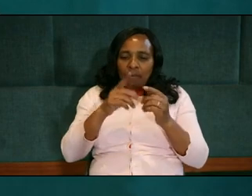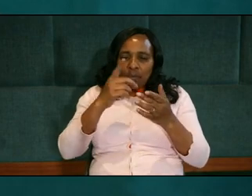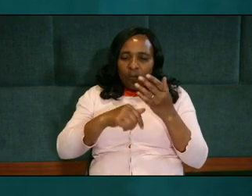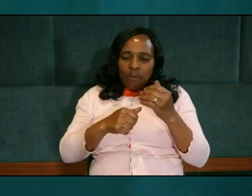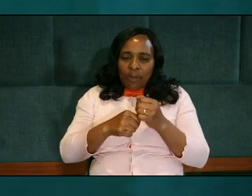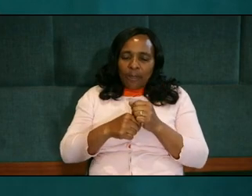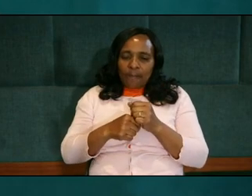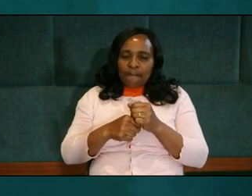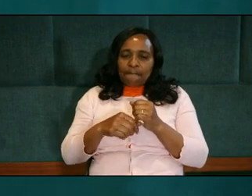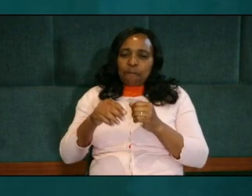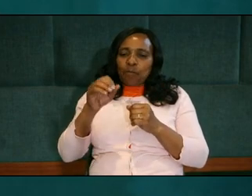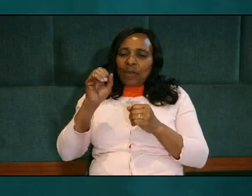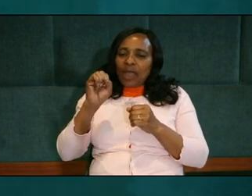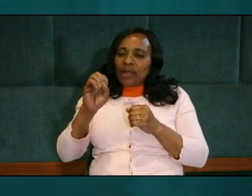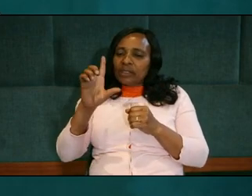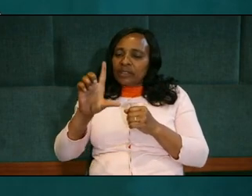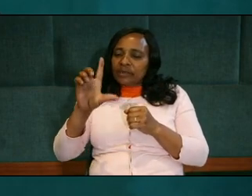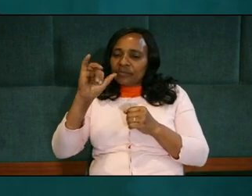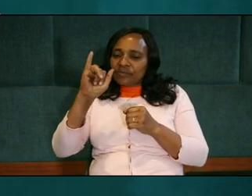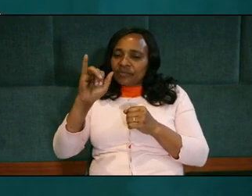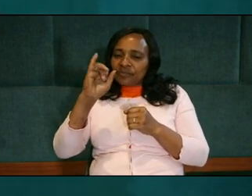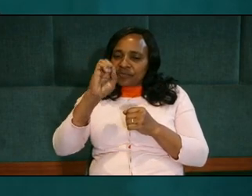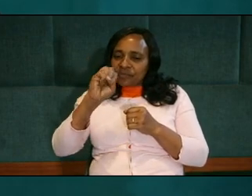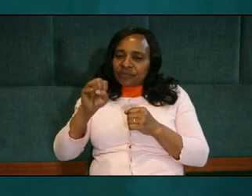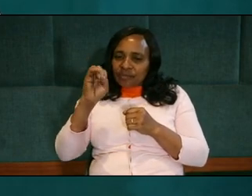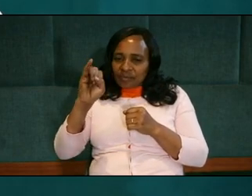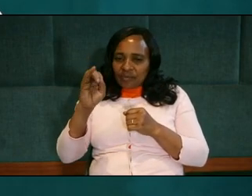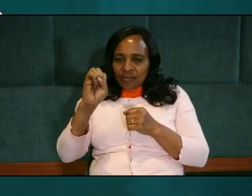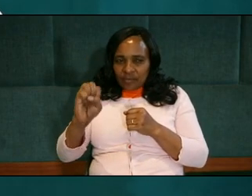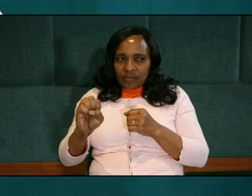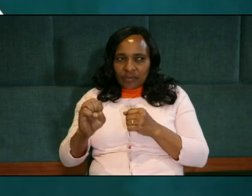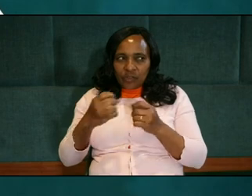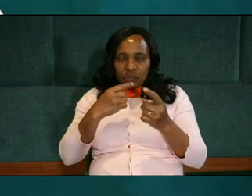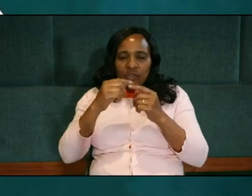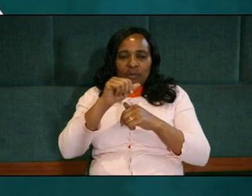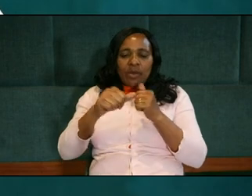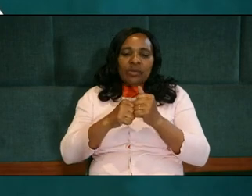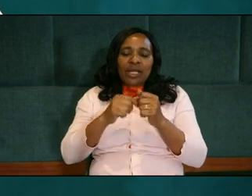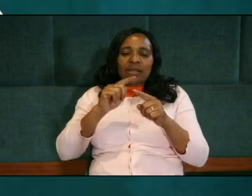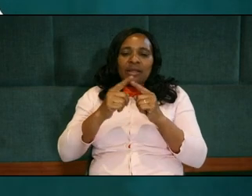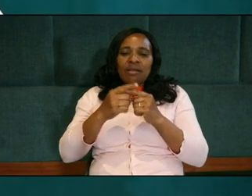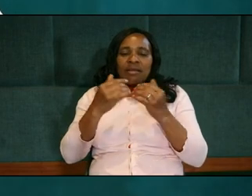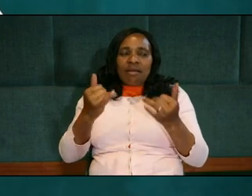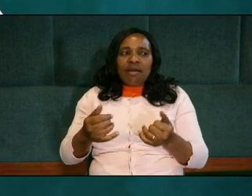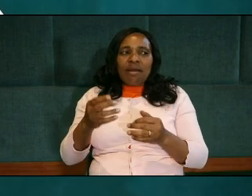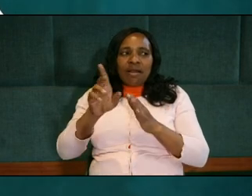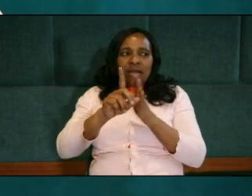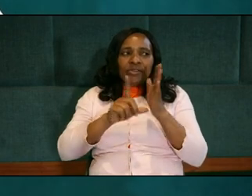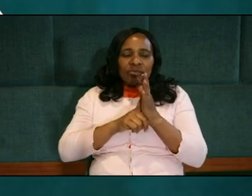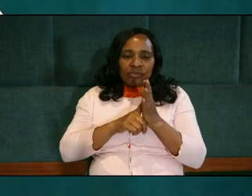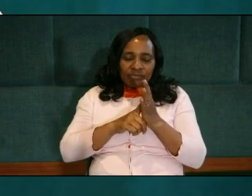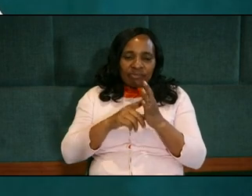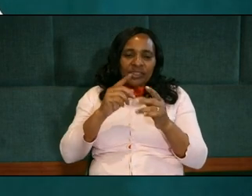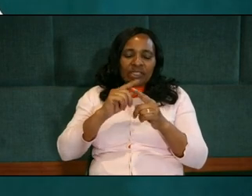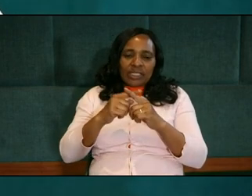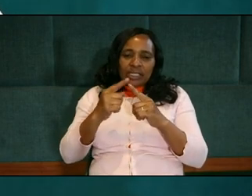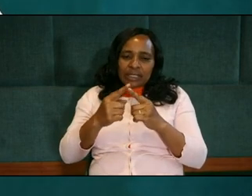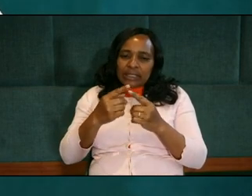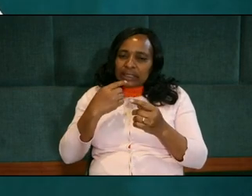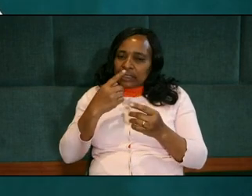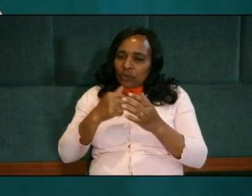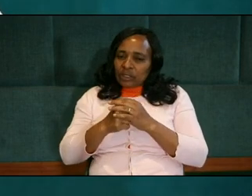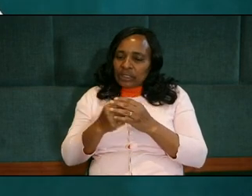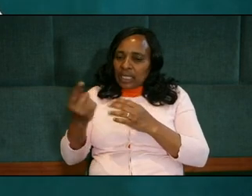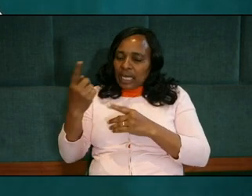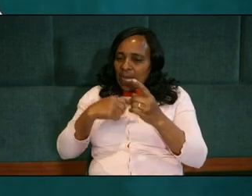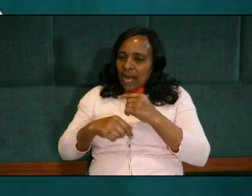alluded to. You come to me with pipettes and burettes. Right here, so here the lesson writer writes, Satan, you come to me